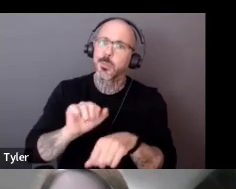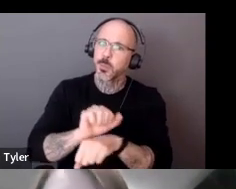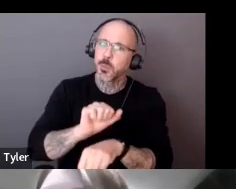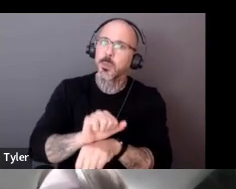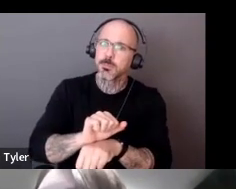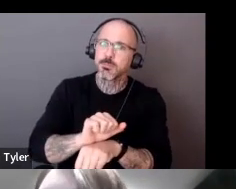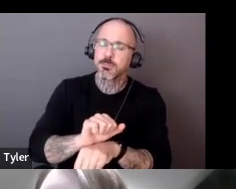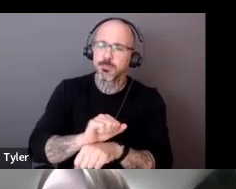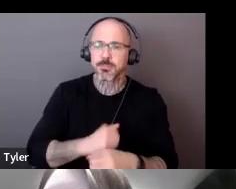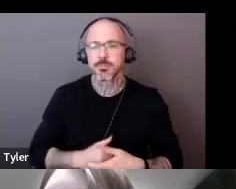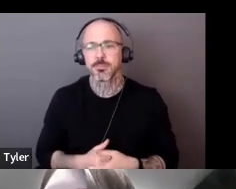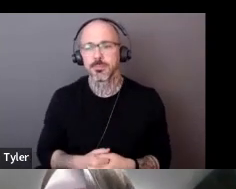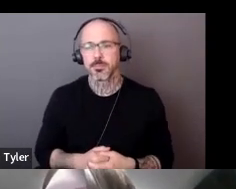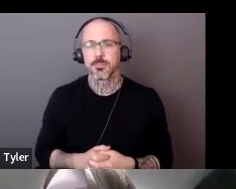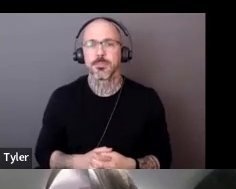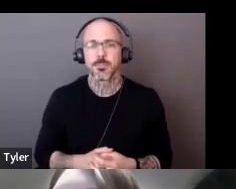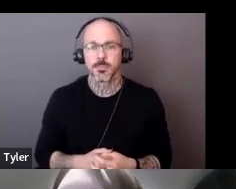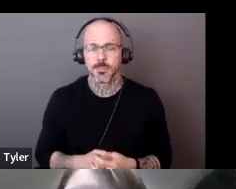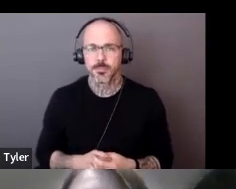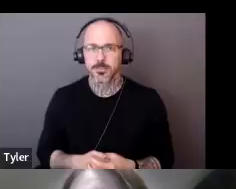But